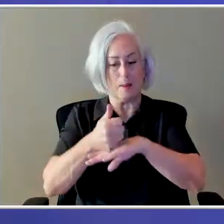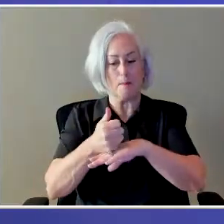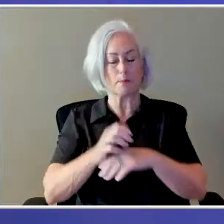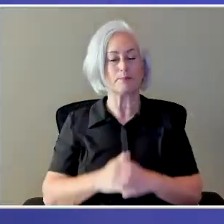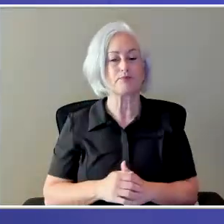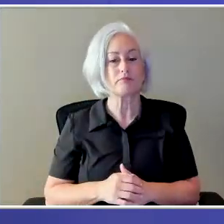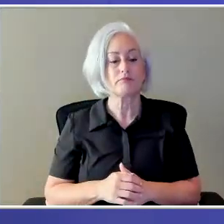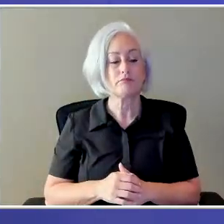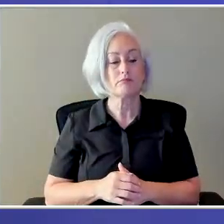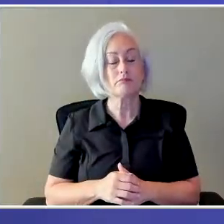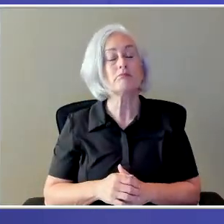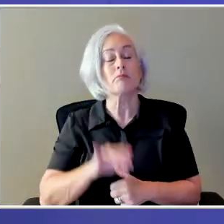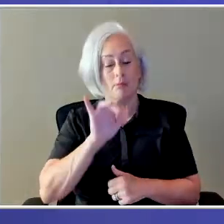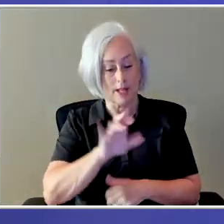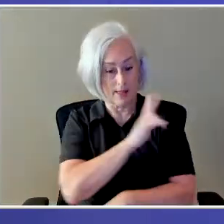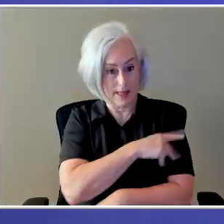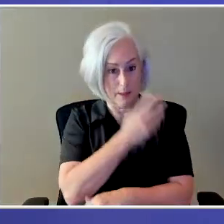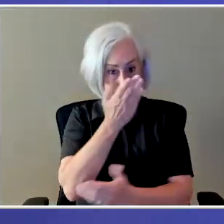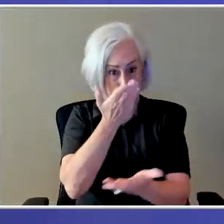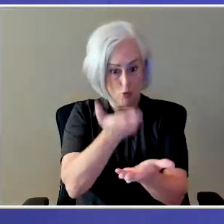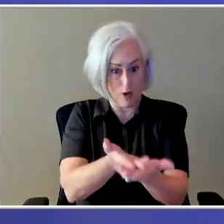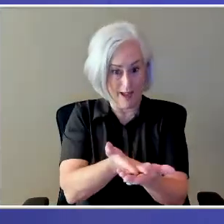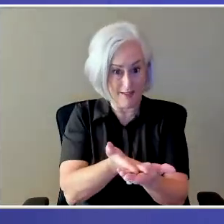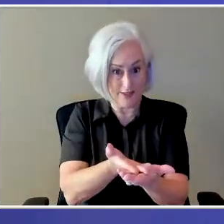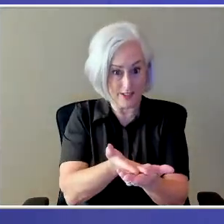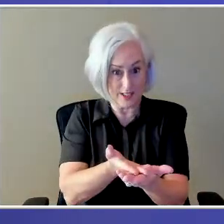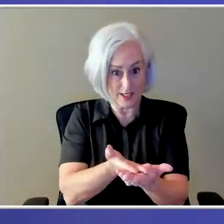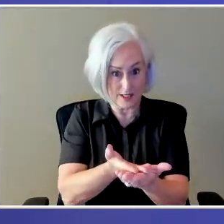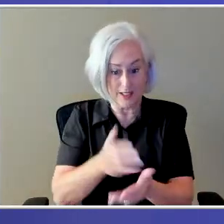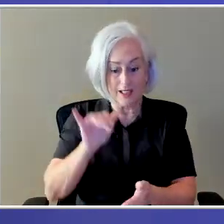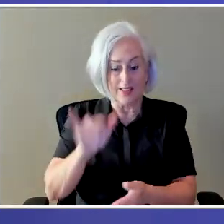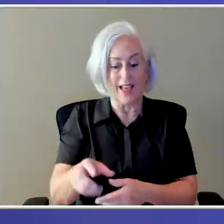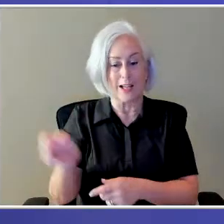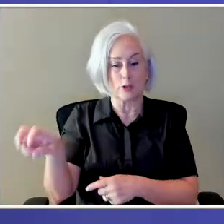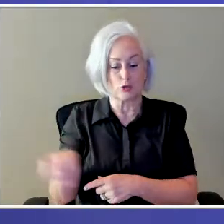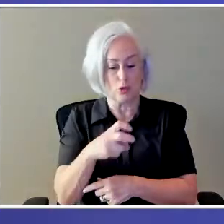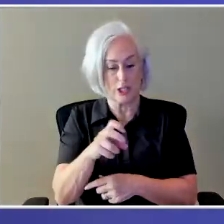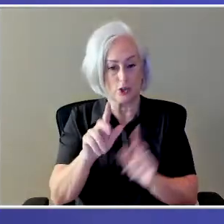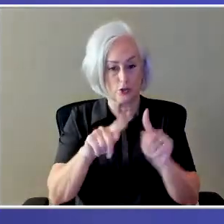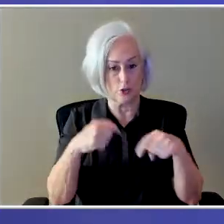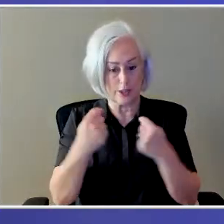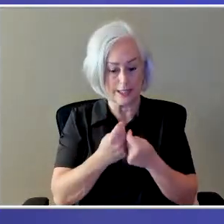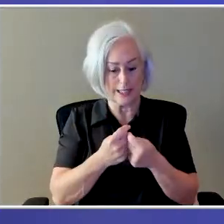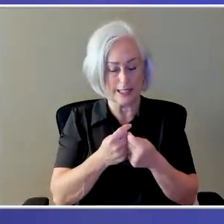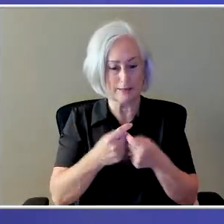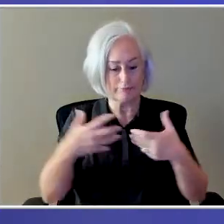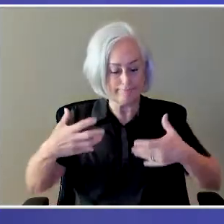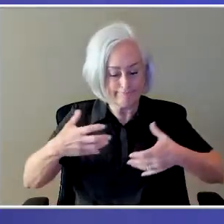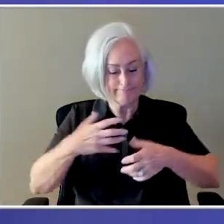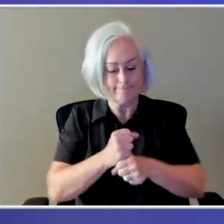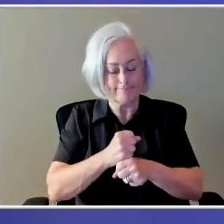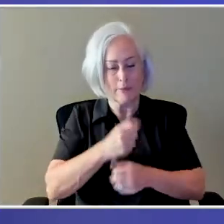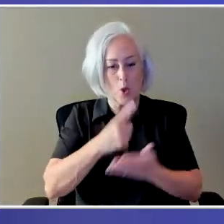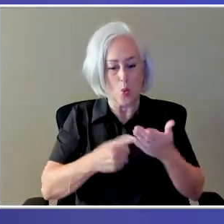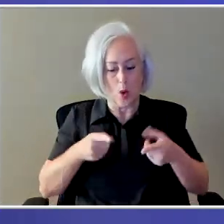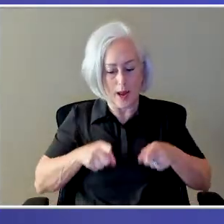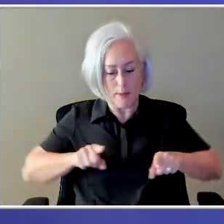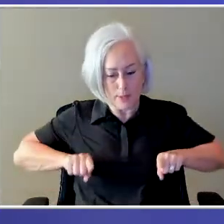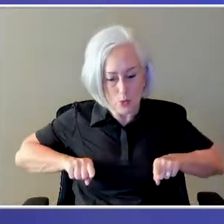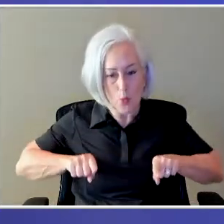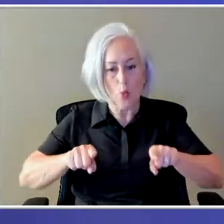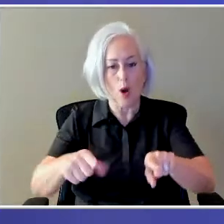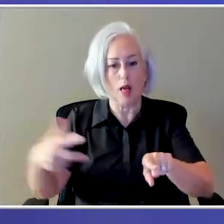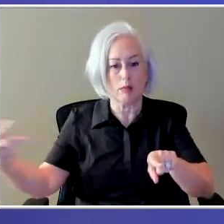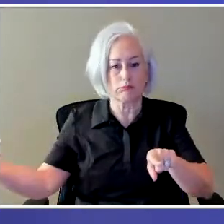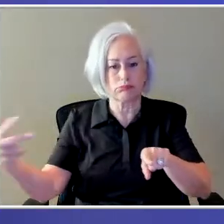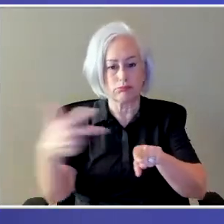gets there, the transport team gives a quick, brief overview of what happened in transport to the receiving nurse. And